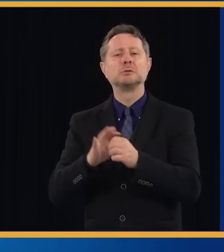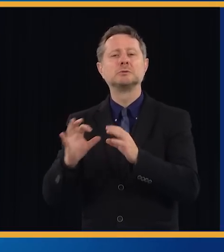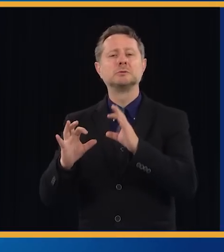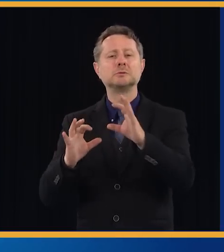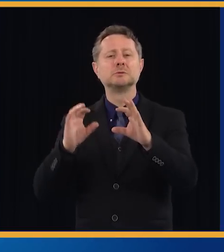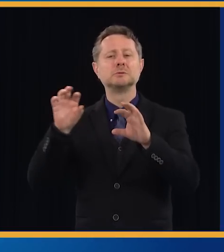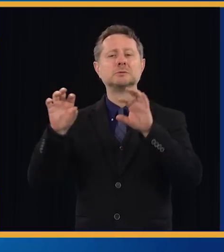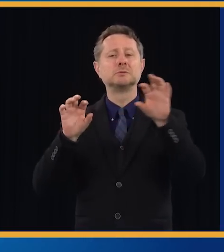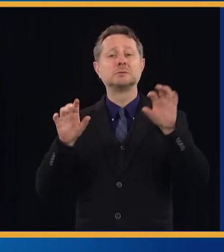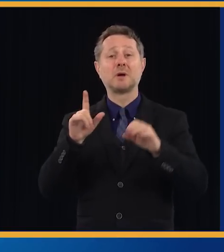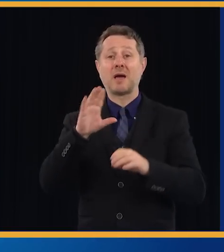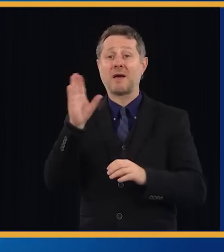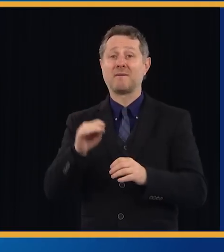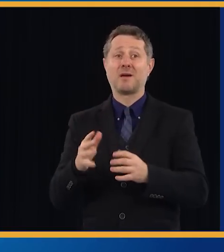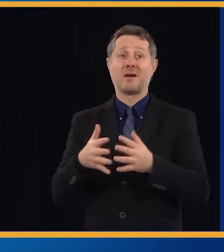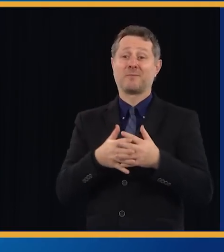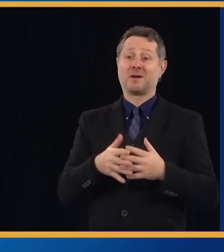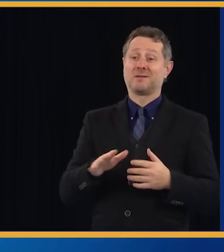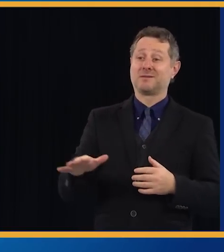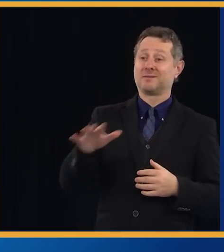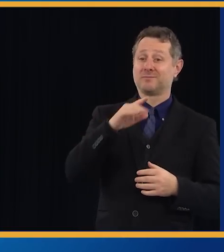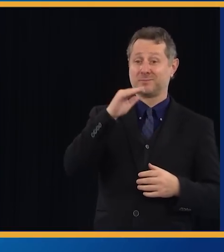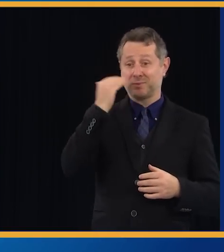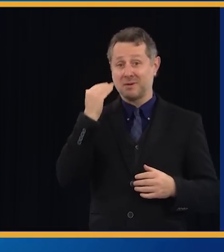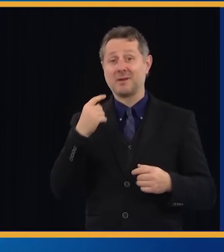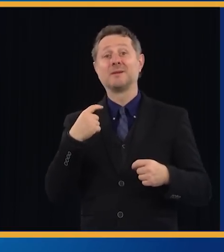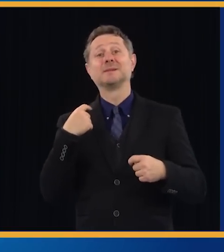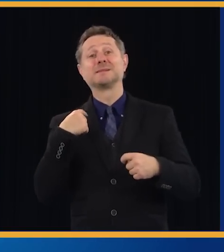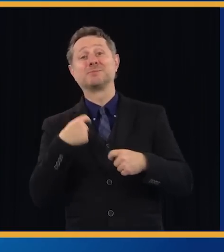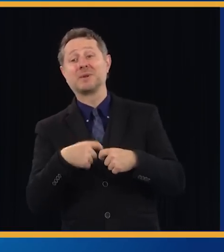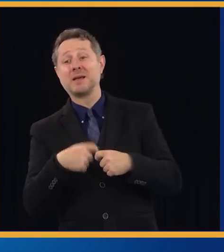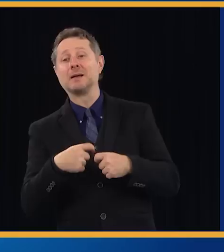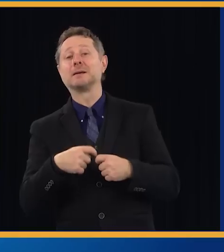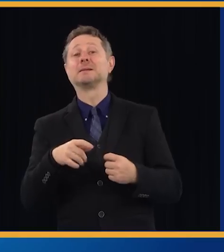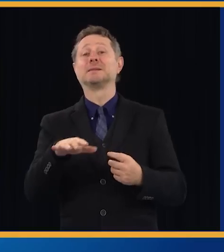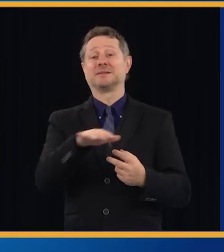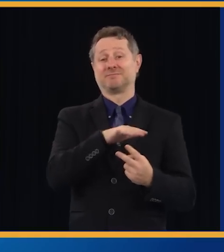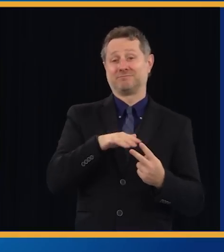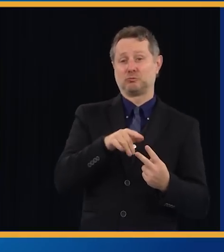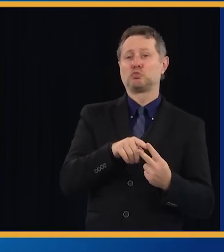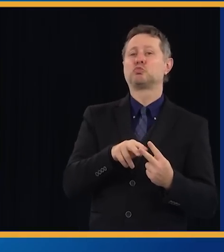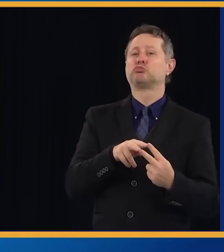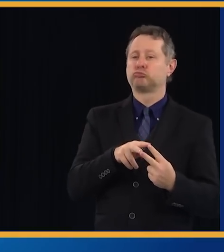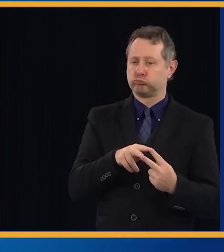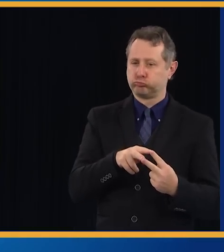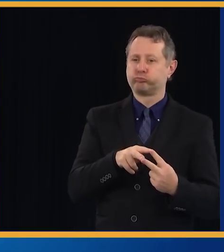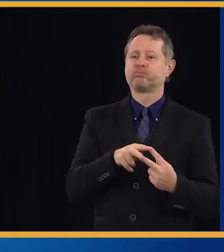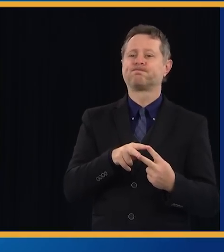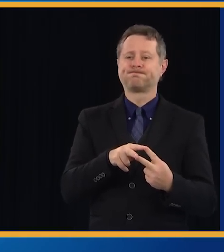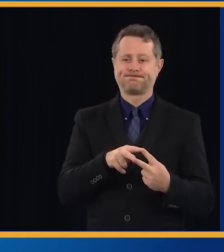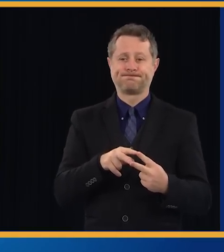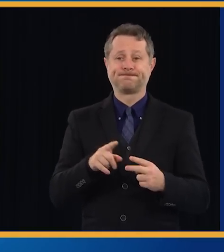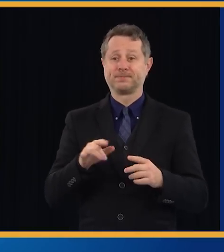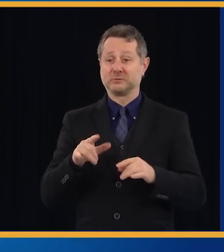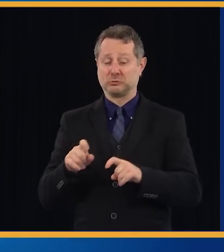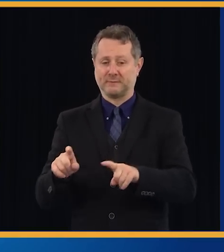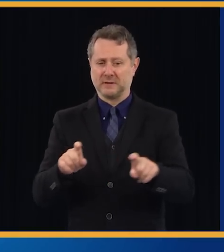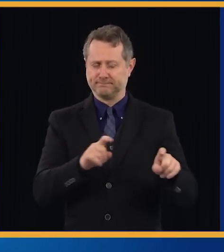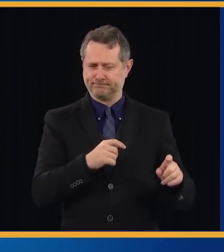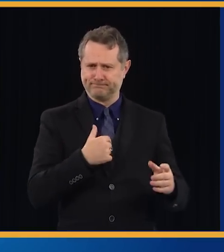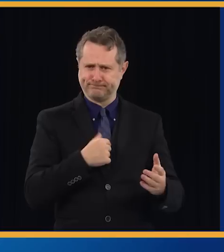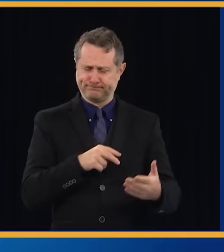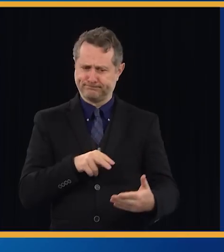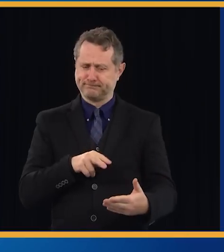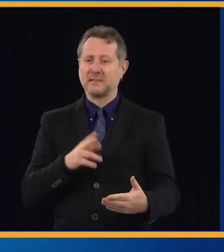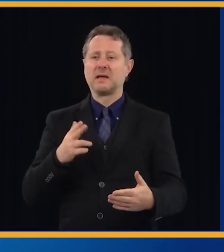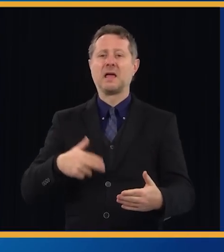African American and Latinos are, in this survey, disproportionately from New